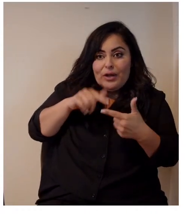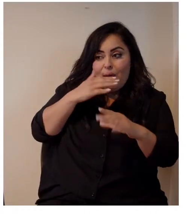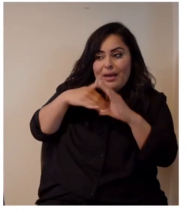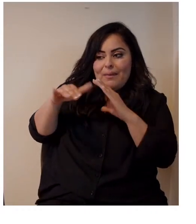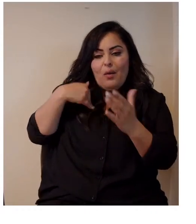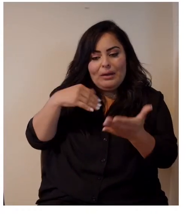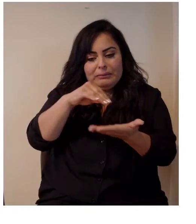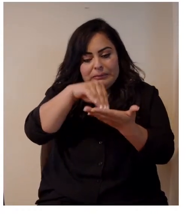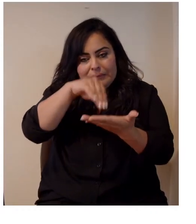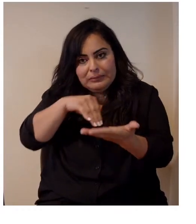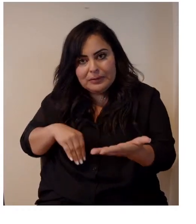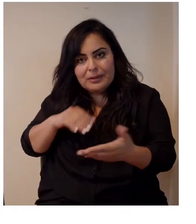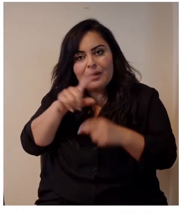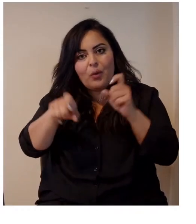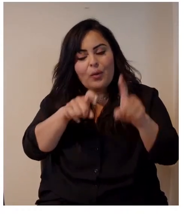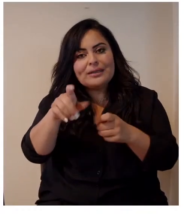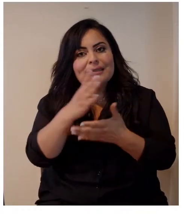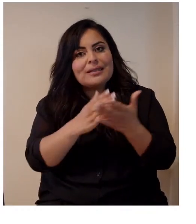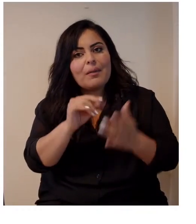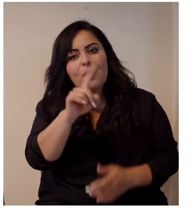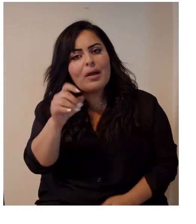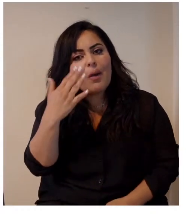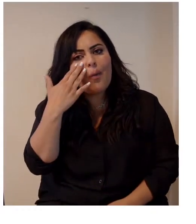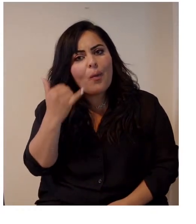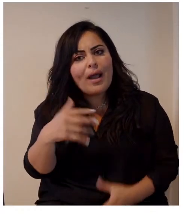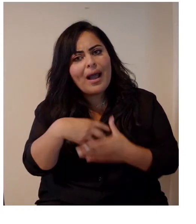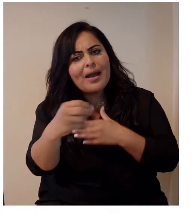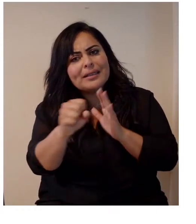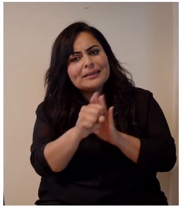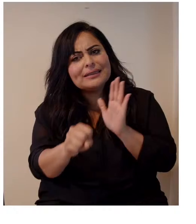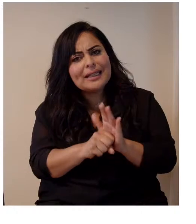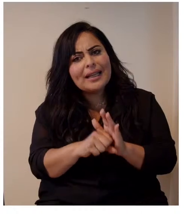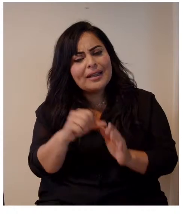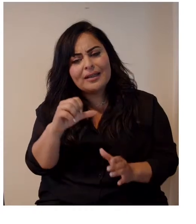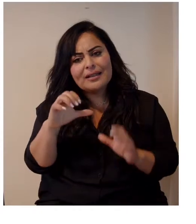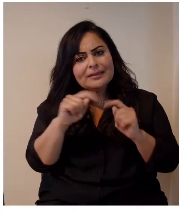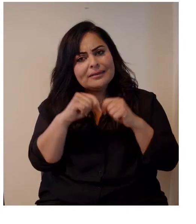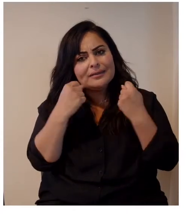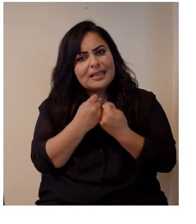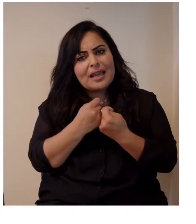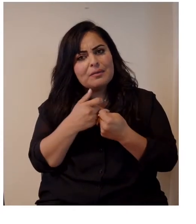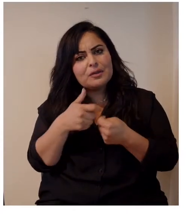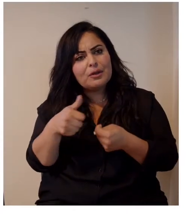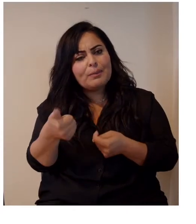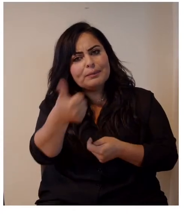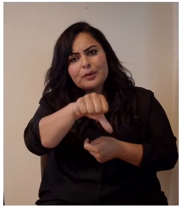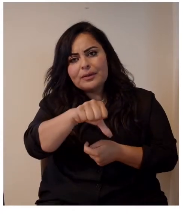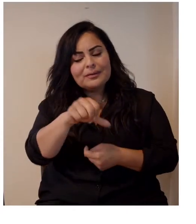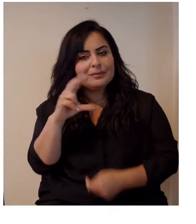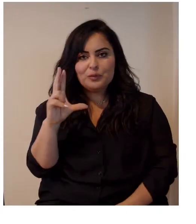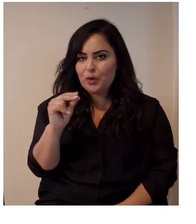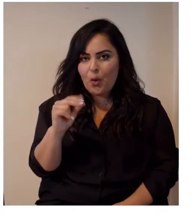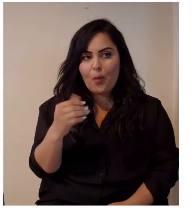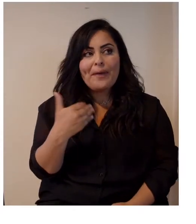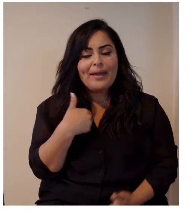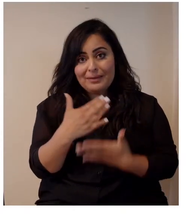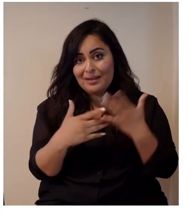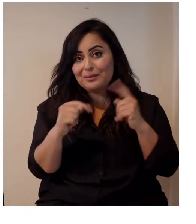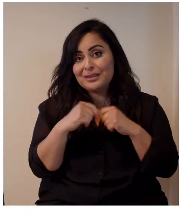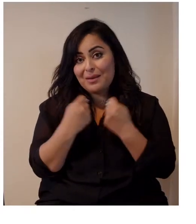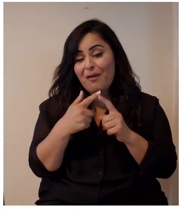in. Some of the questions that came in is, why are out-of-state crews being turned away? I'm going to say that they are not being turned away. We have crews here